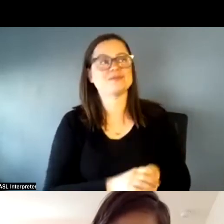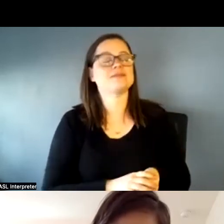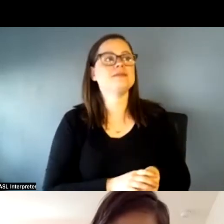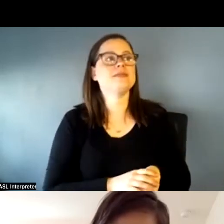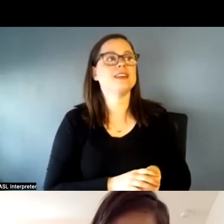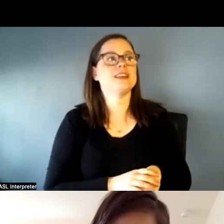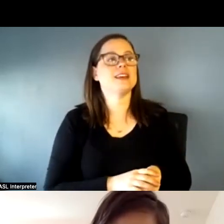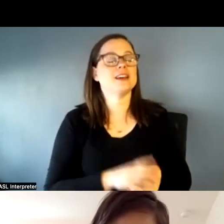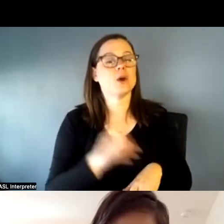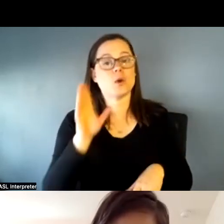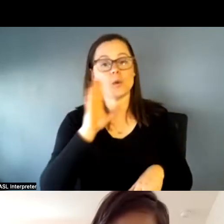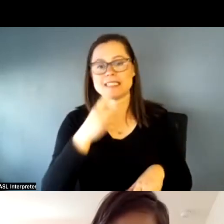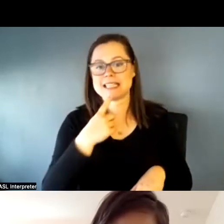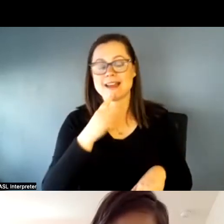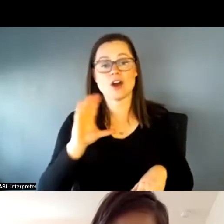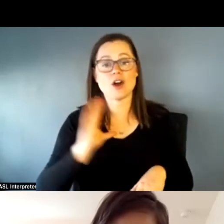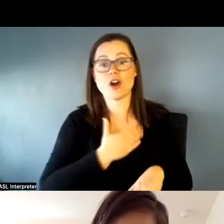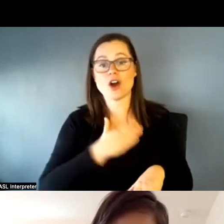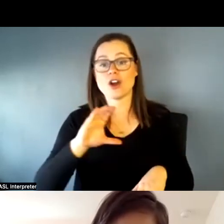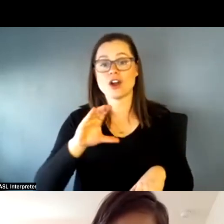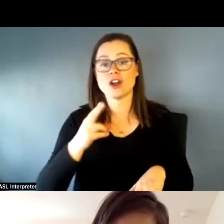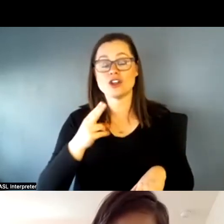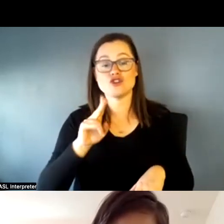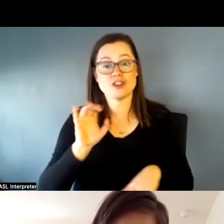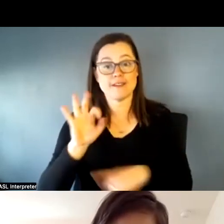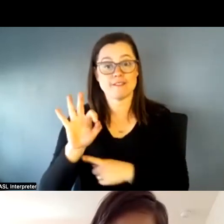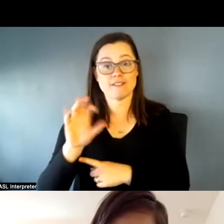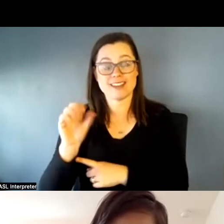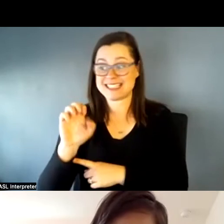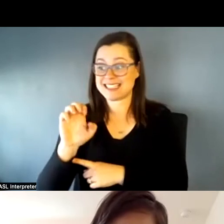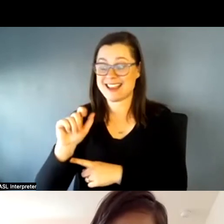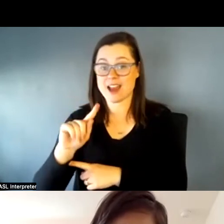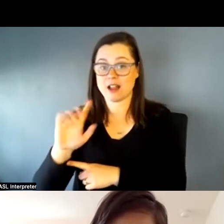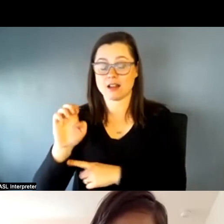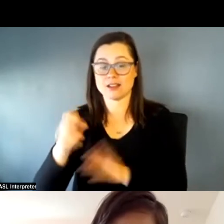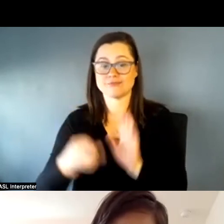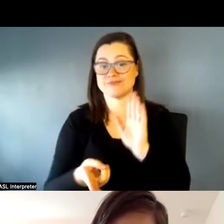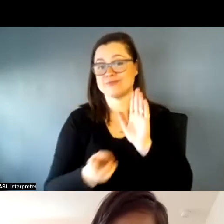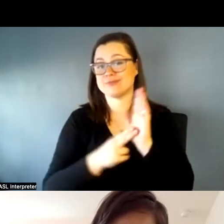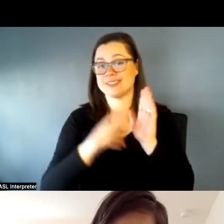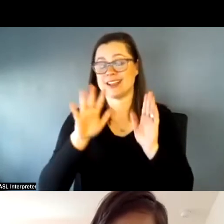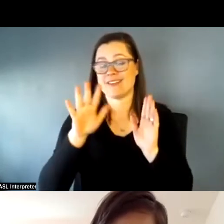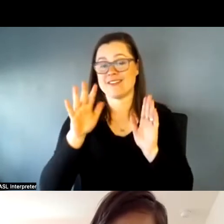our Chief Seattle, he signed over 54,000 acres,